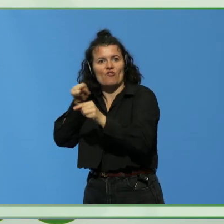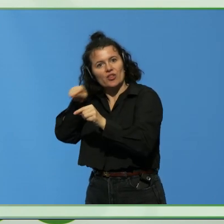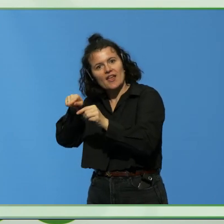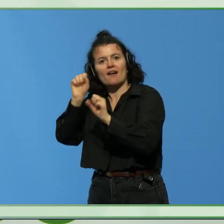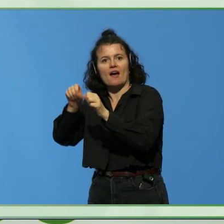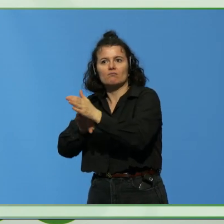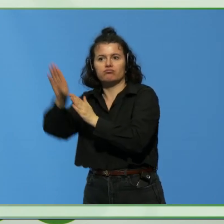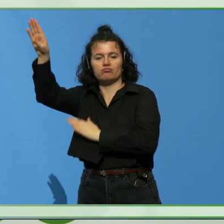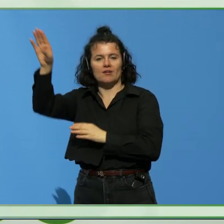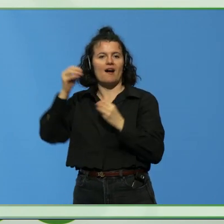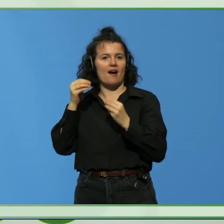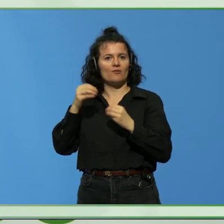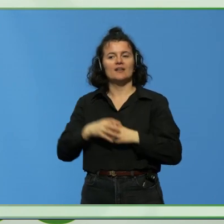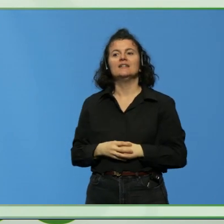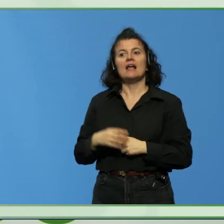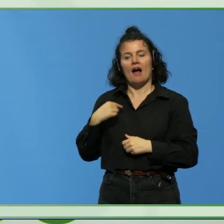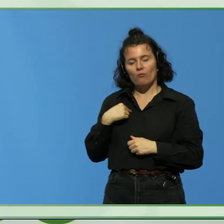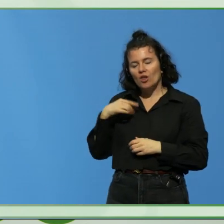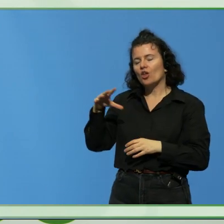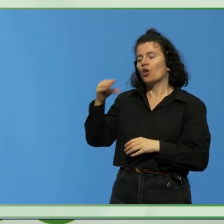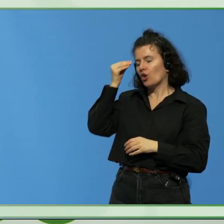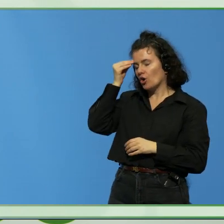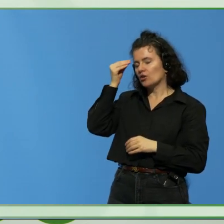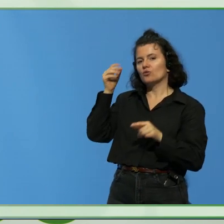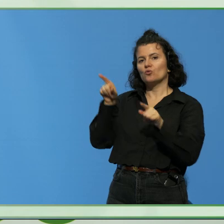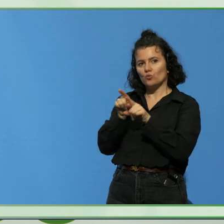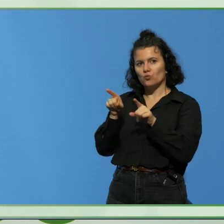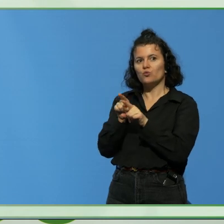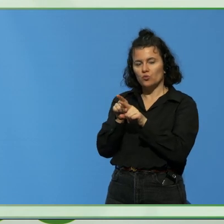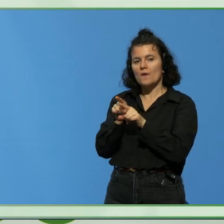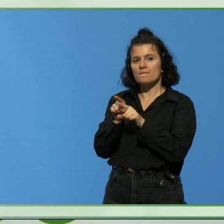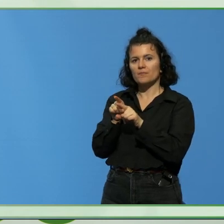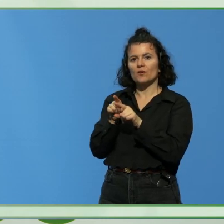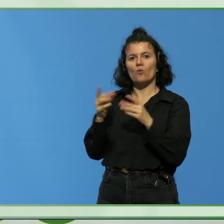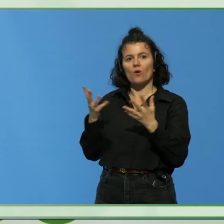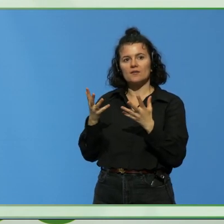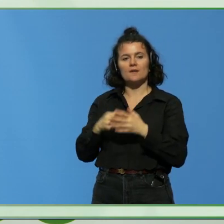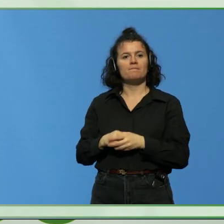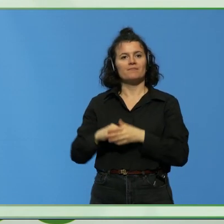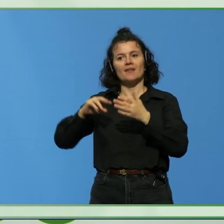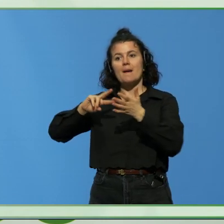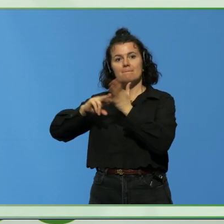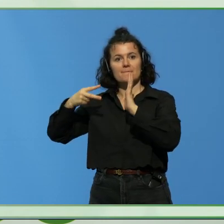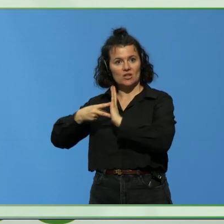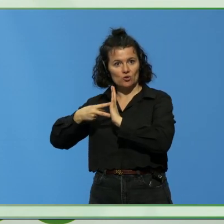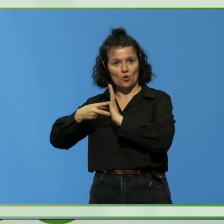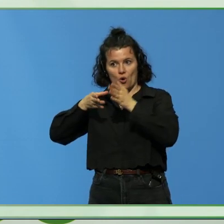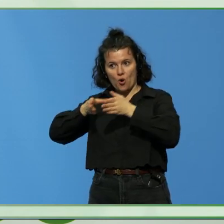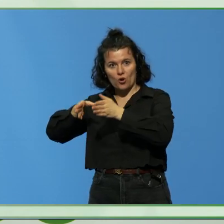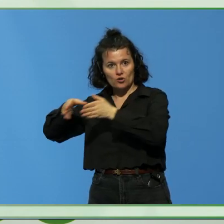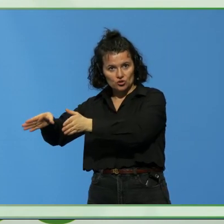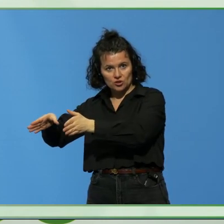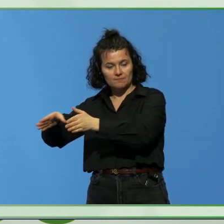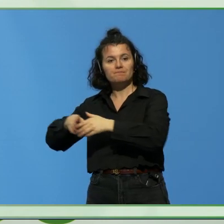And this is what I wanted to highlight today, that for us, what remained untouched was the methodology and the approach. And this is super